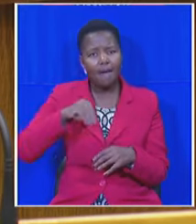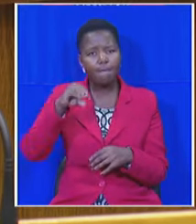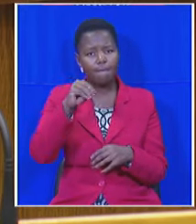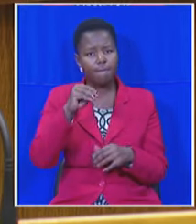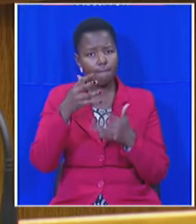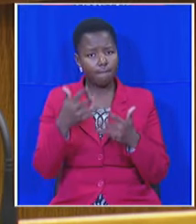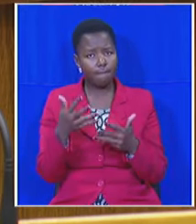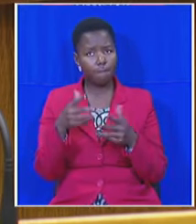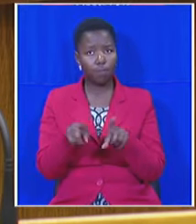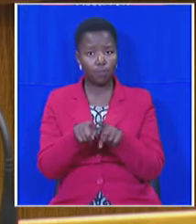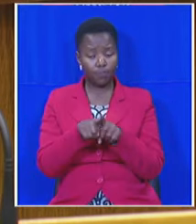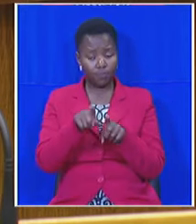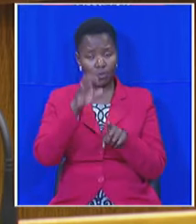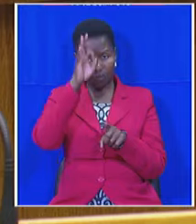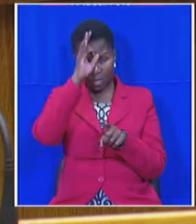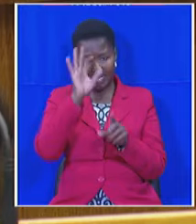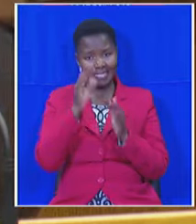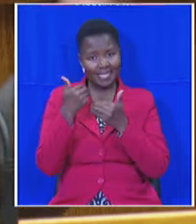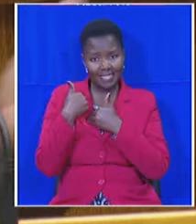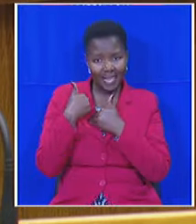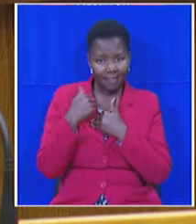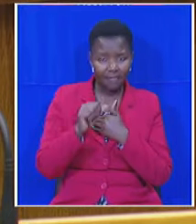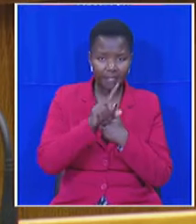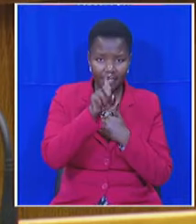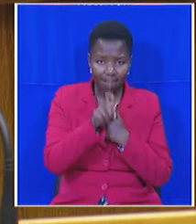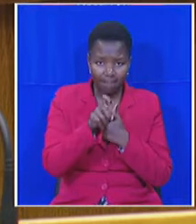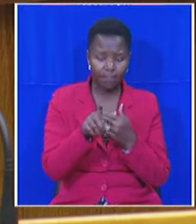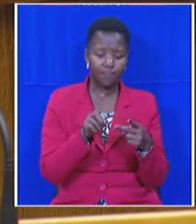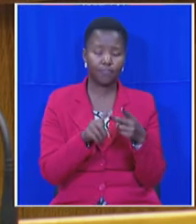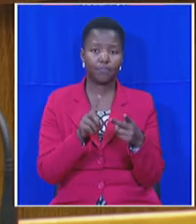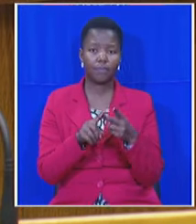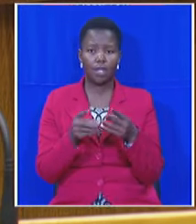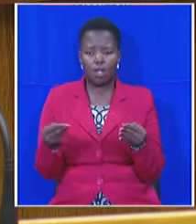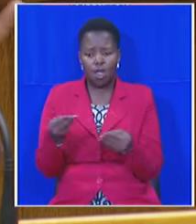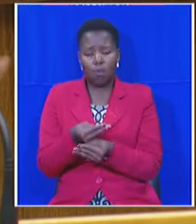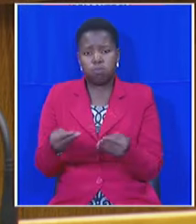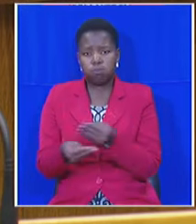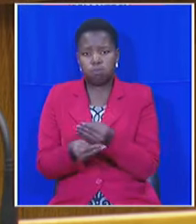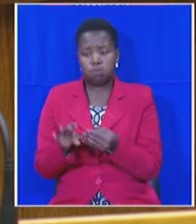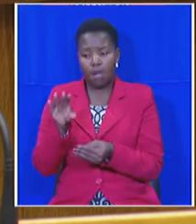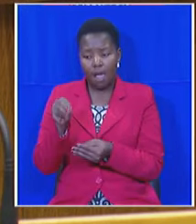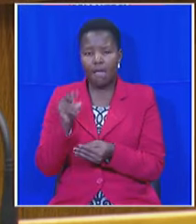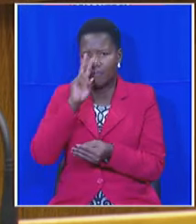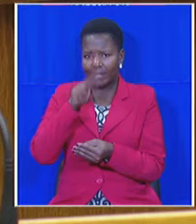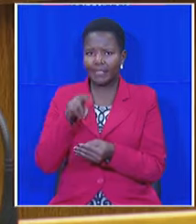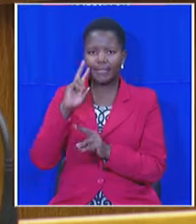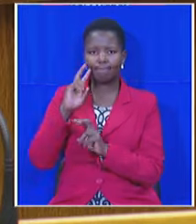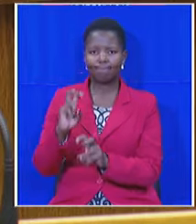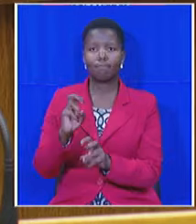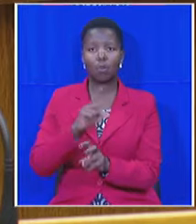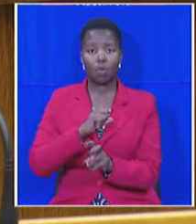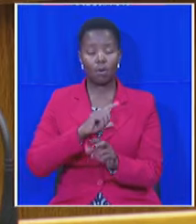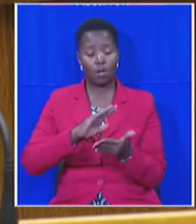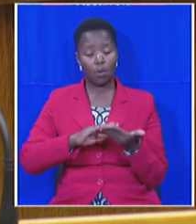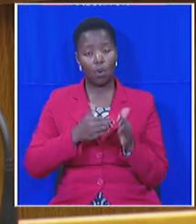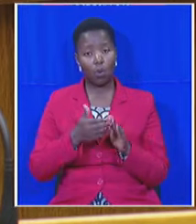protection at the police stations, with regards to what they know about corruption or collusion, because there are some challenges on the ground, and I think